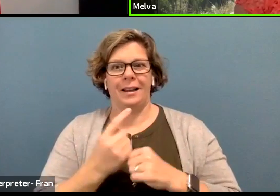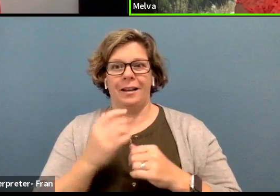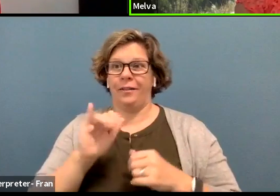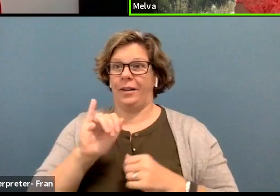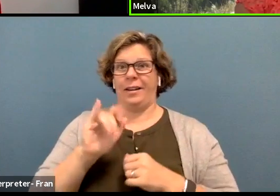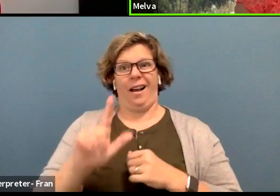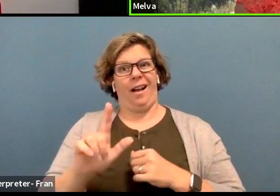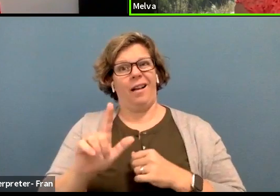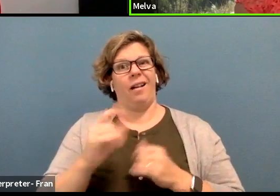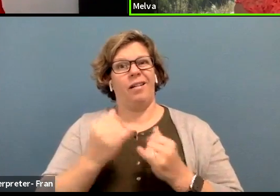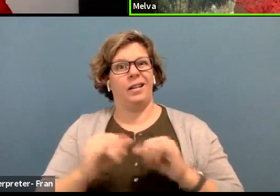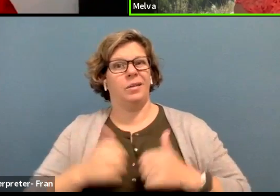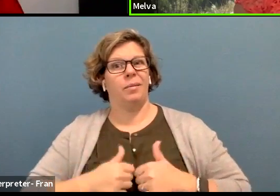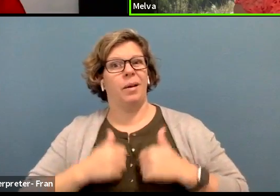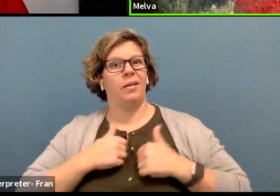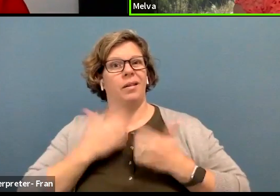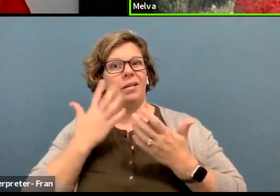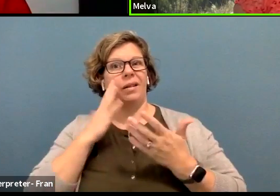movement.